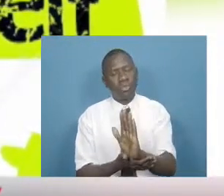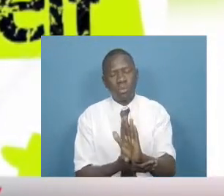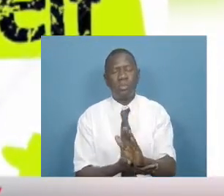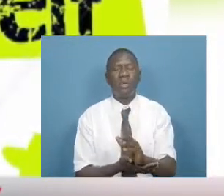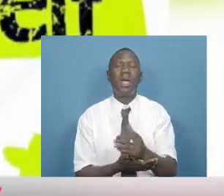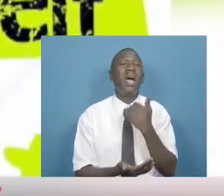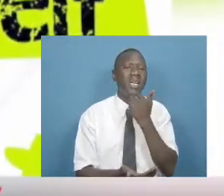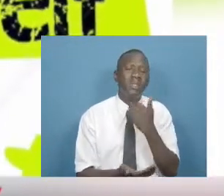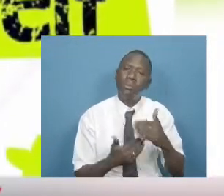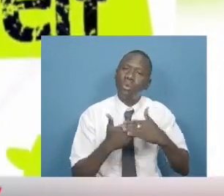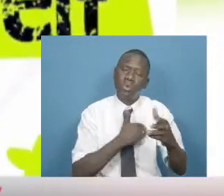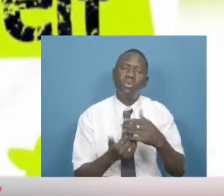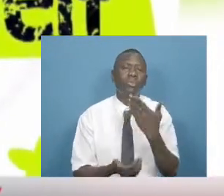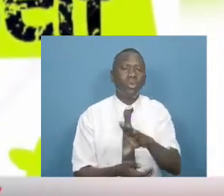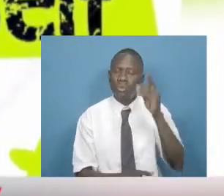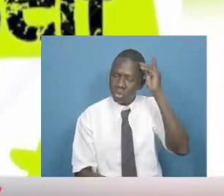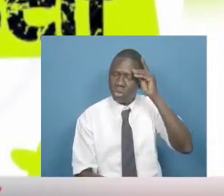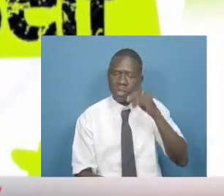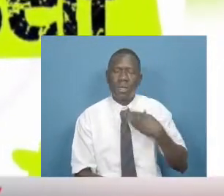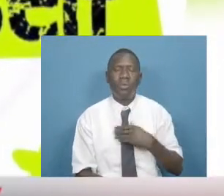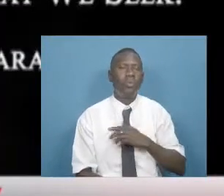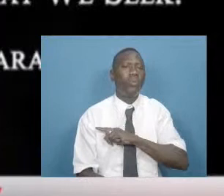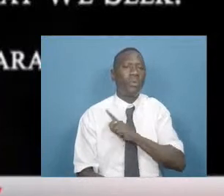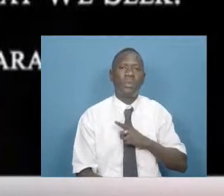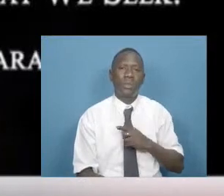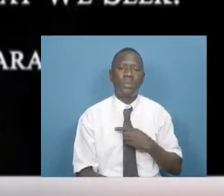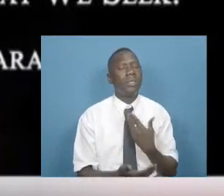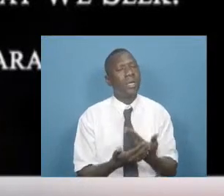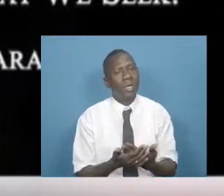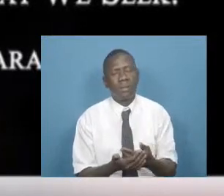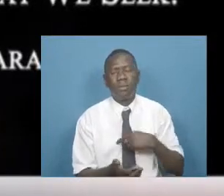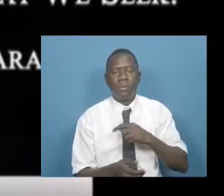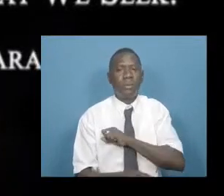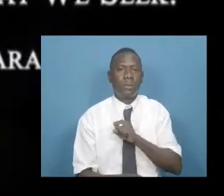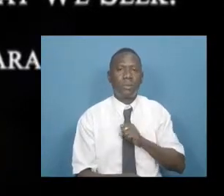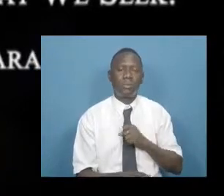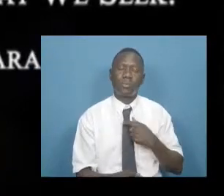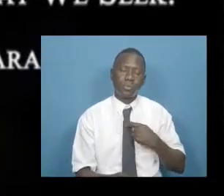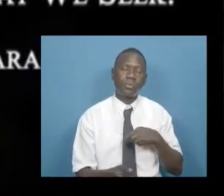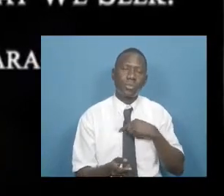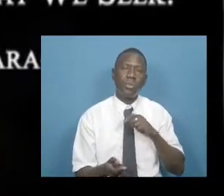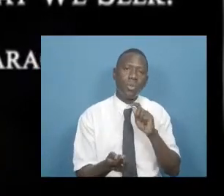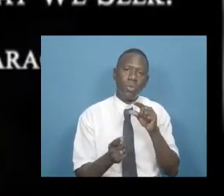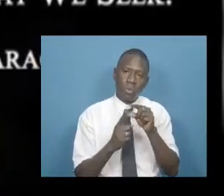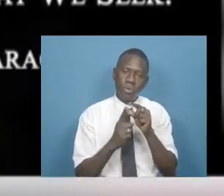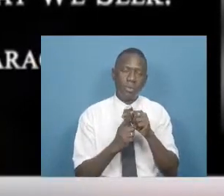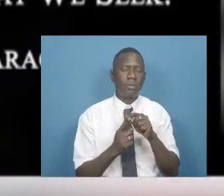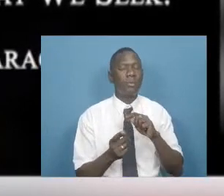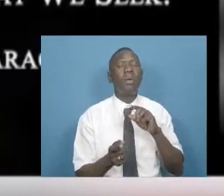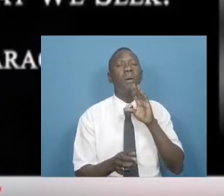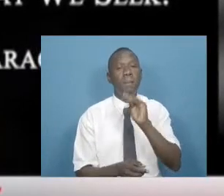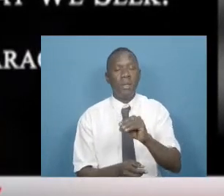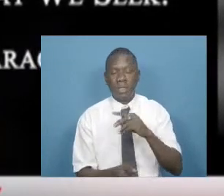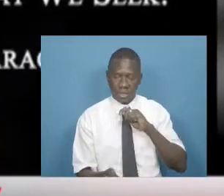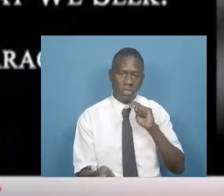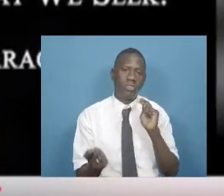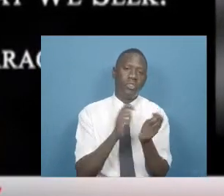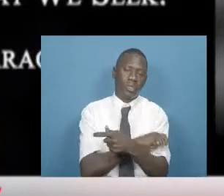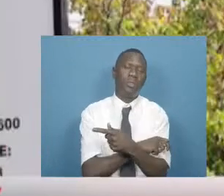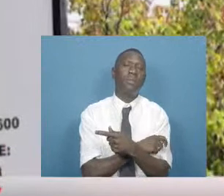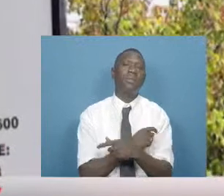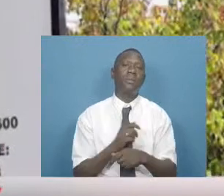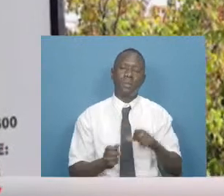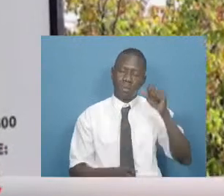the politicians than we demand from ourselves. In other words, be the change you seek, as another famous ex-president once put